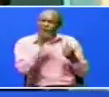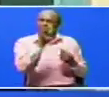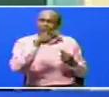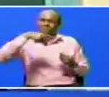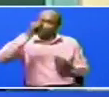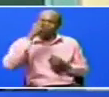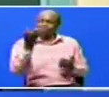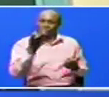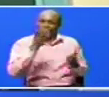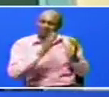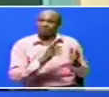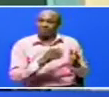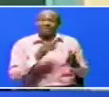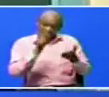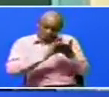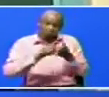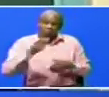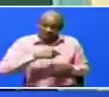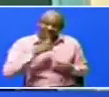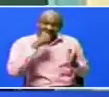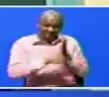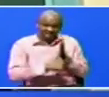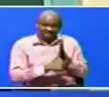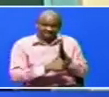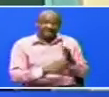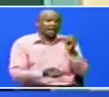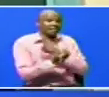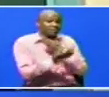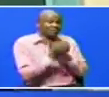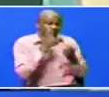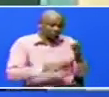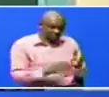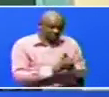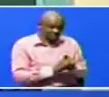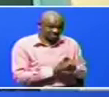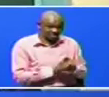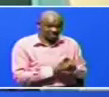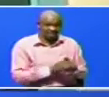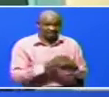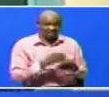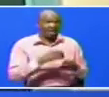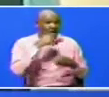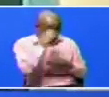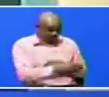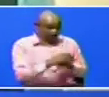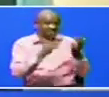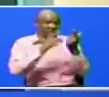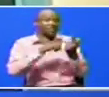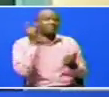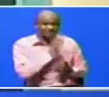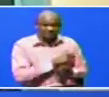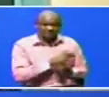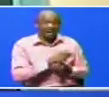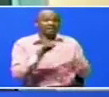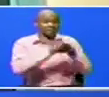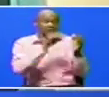officer. And he wrote to us a letter explaining that after they had done the tallying and completed